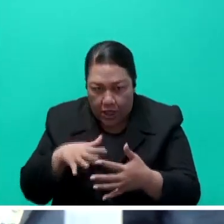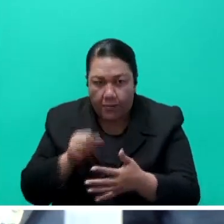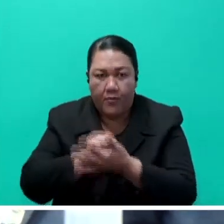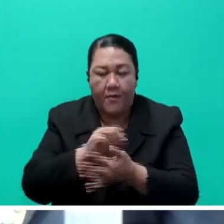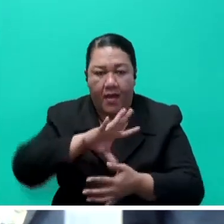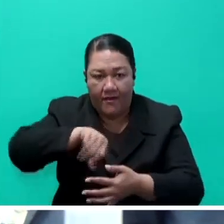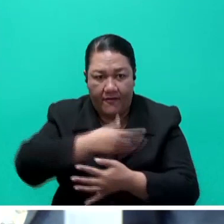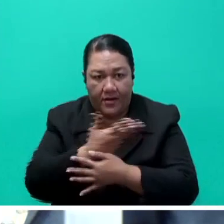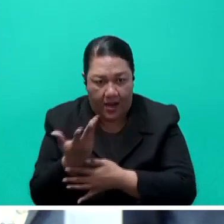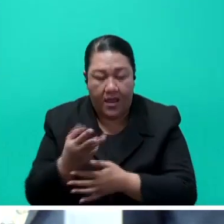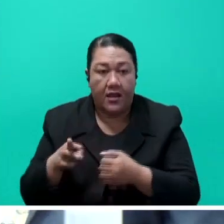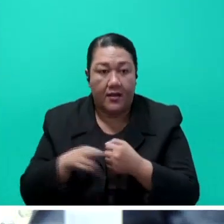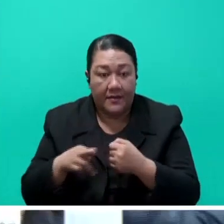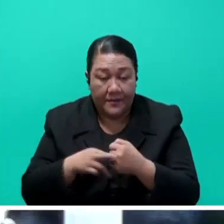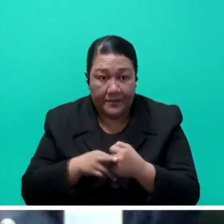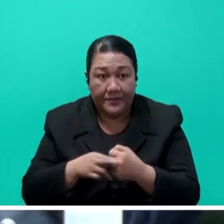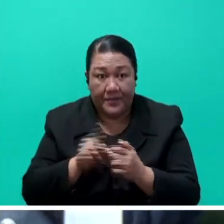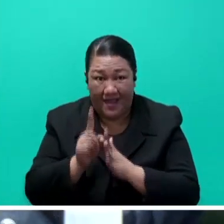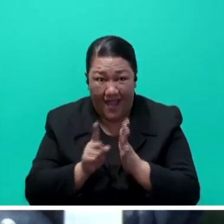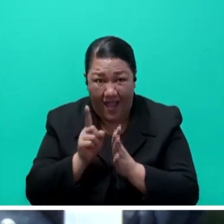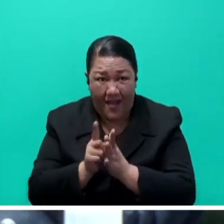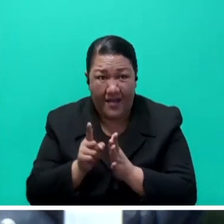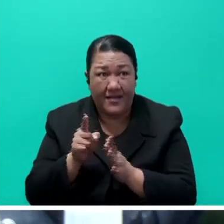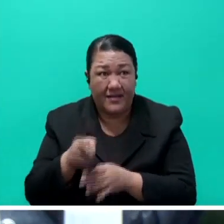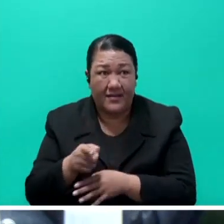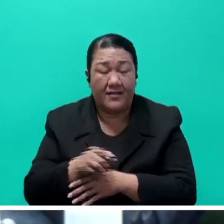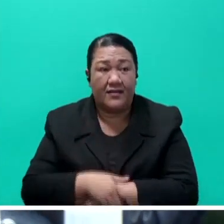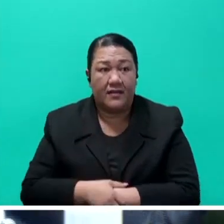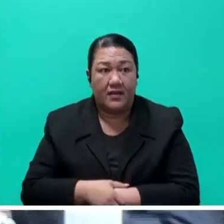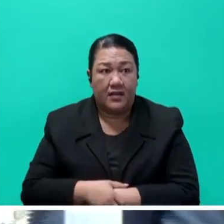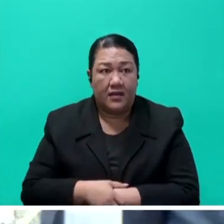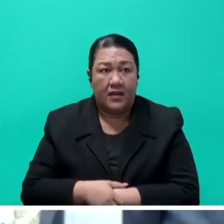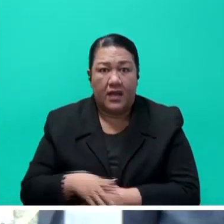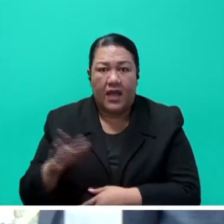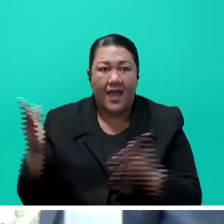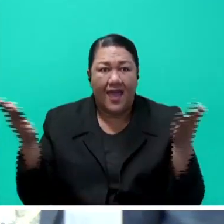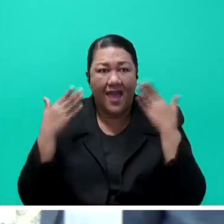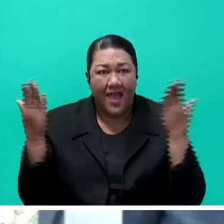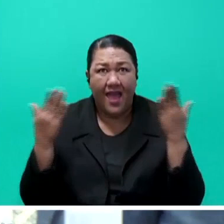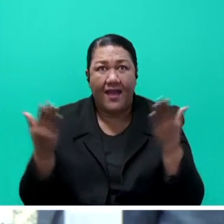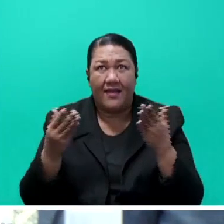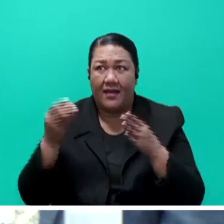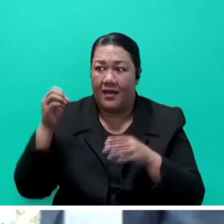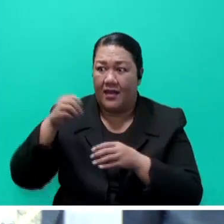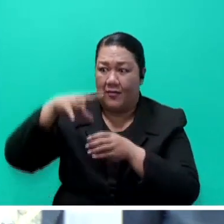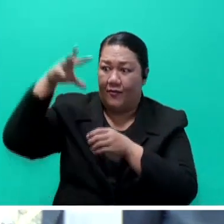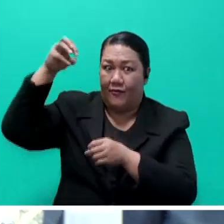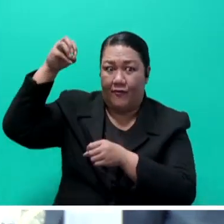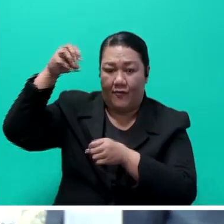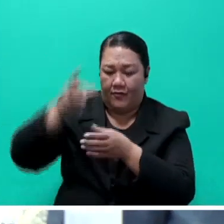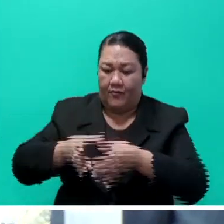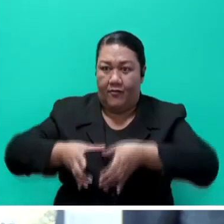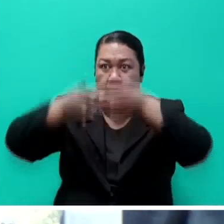of the repairs, Mr. Speaker, scheduled work such as fixing air heater, tubing leaks, and replacement of air